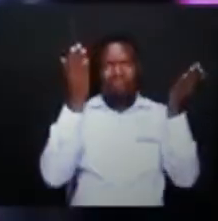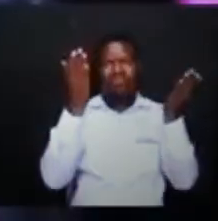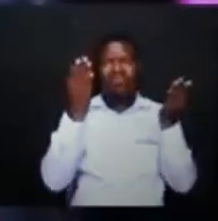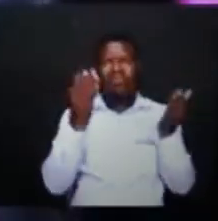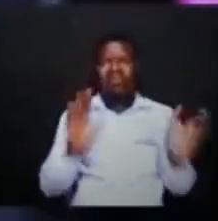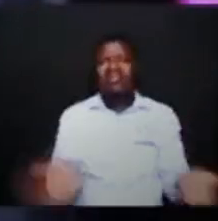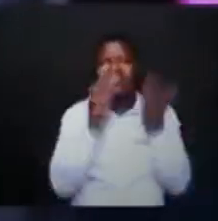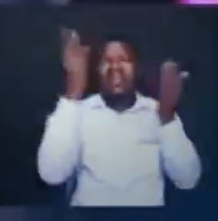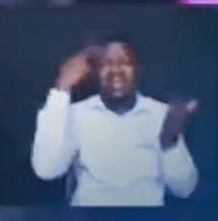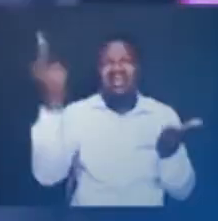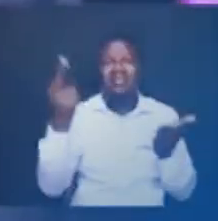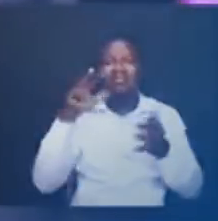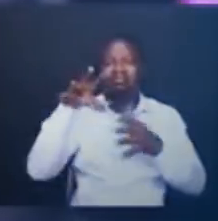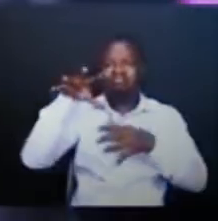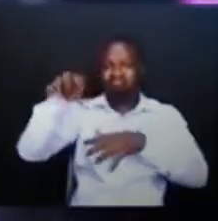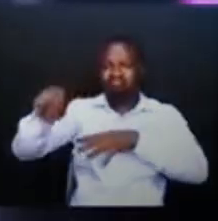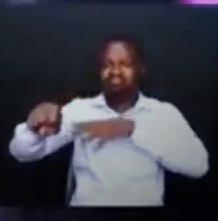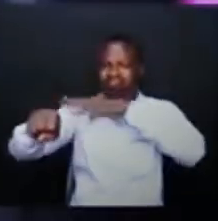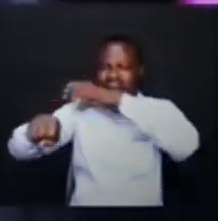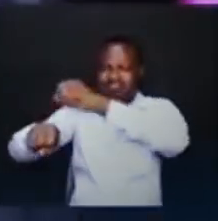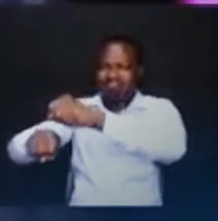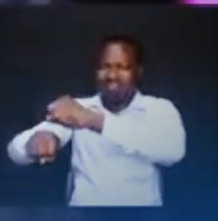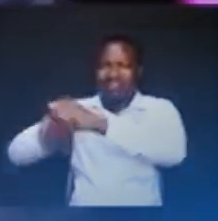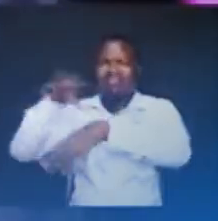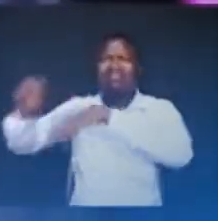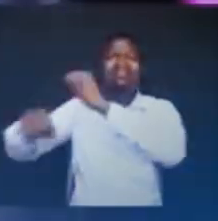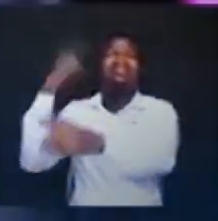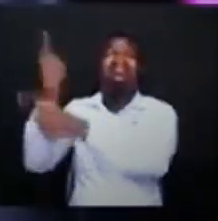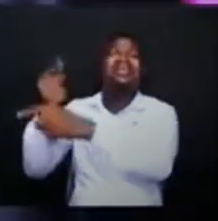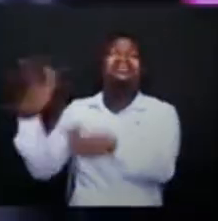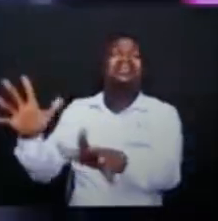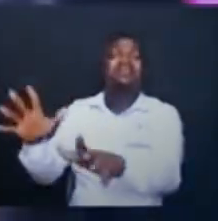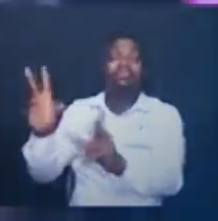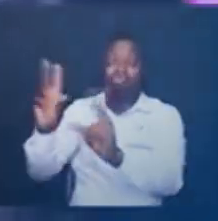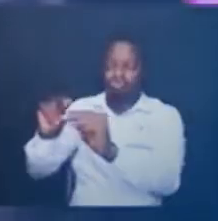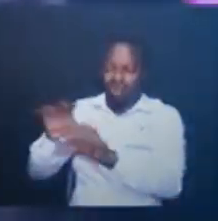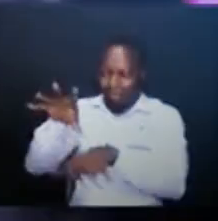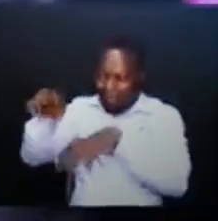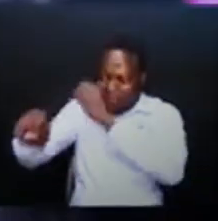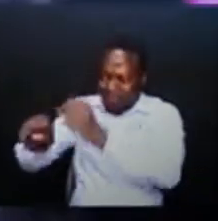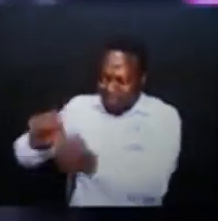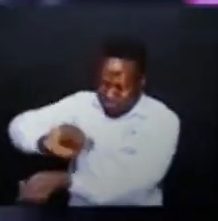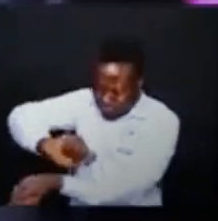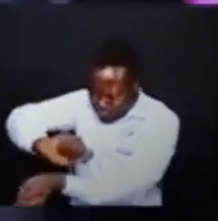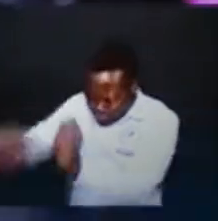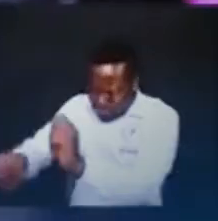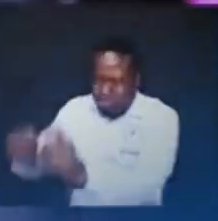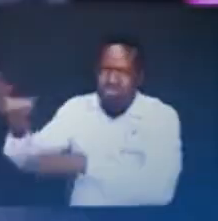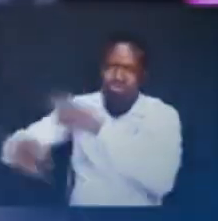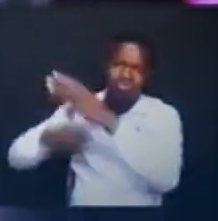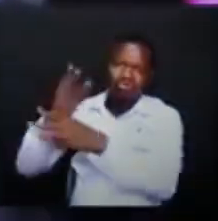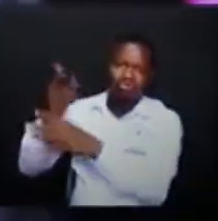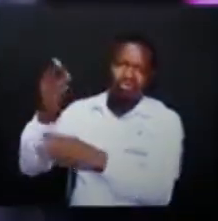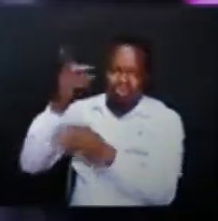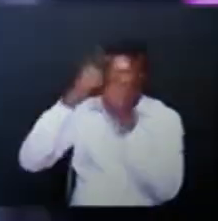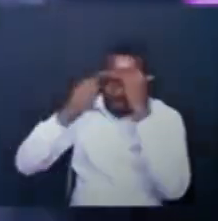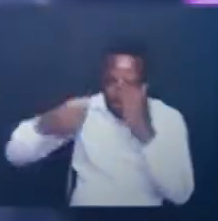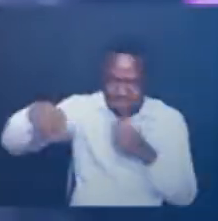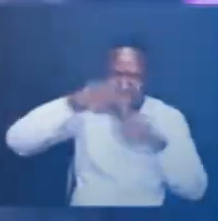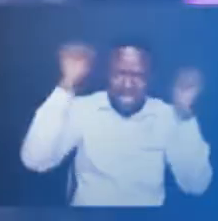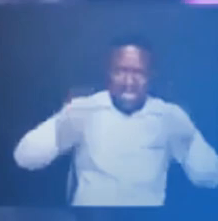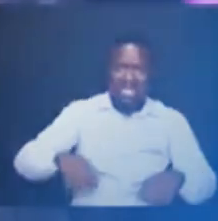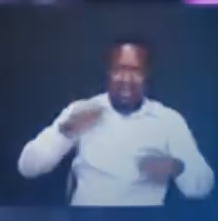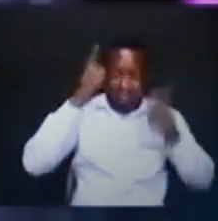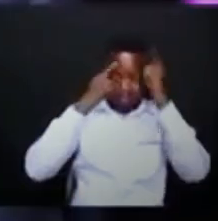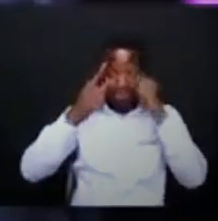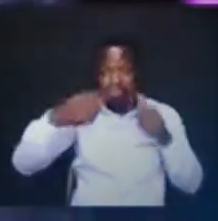the nation, to transform the world. Because we can do it. Why? We are the